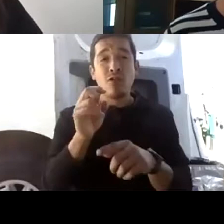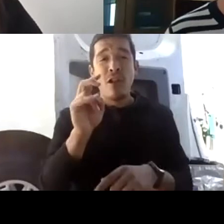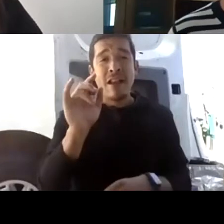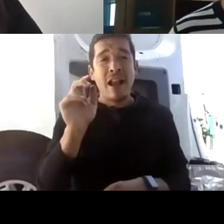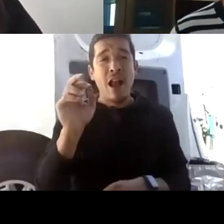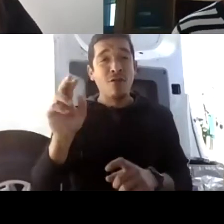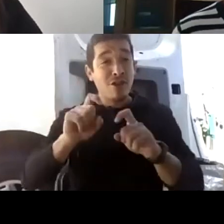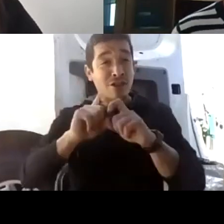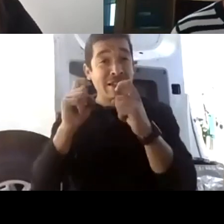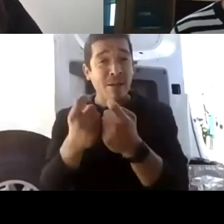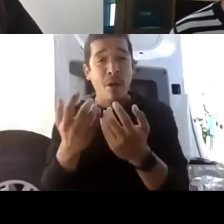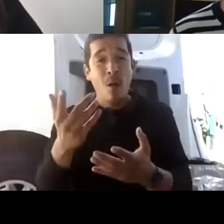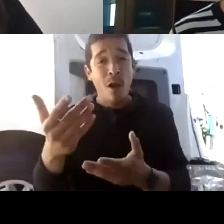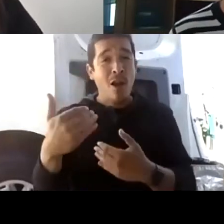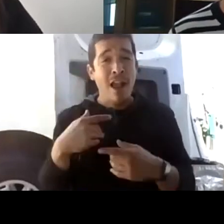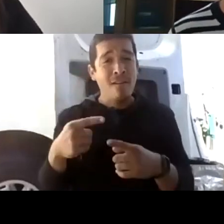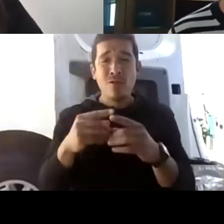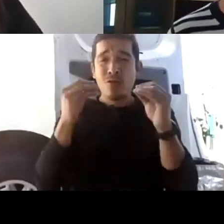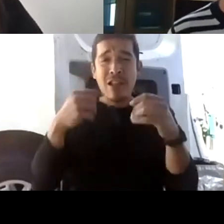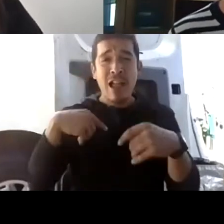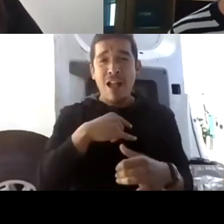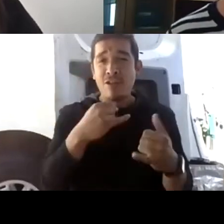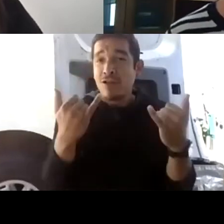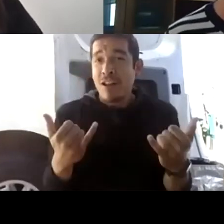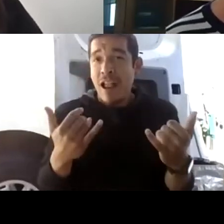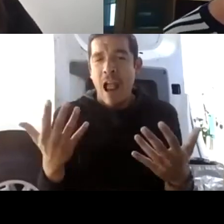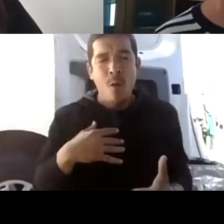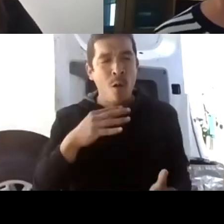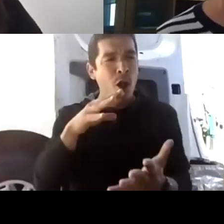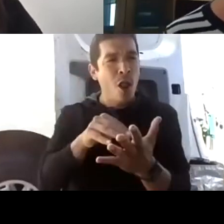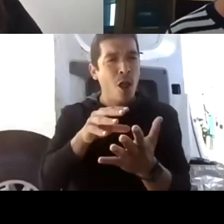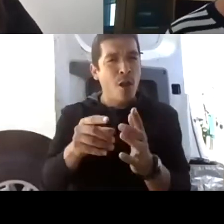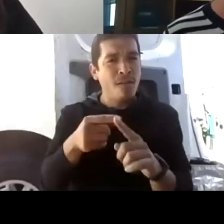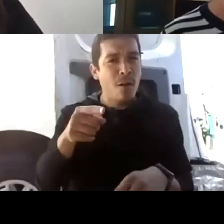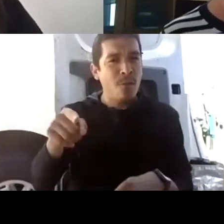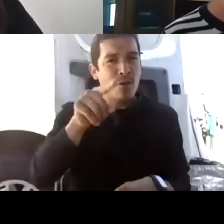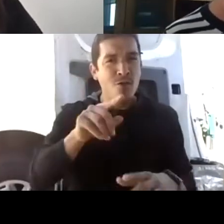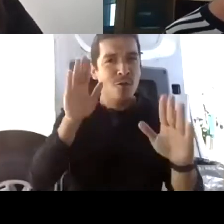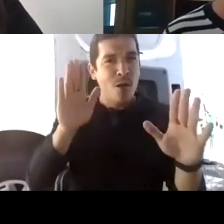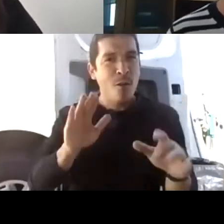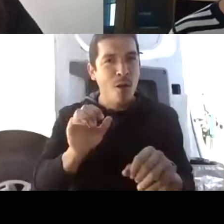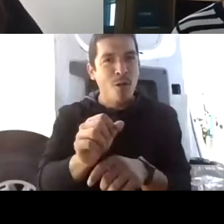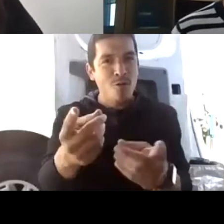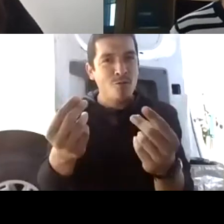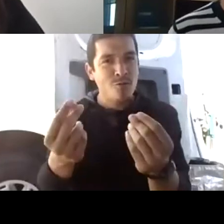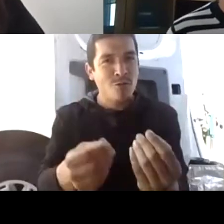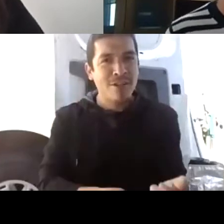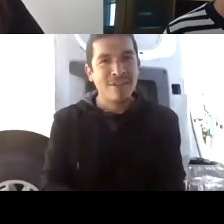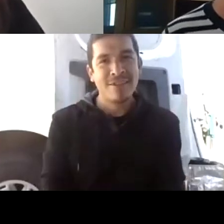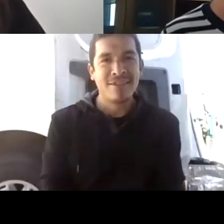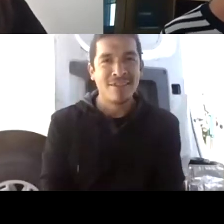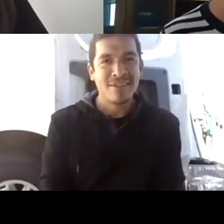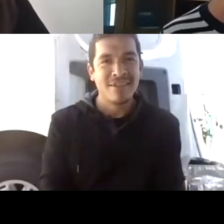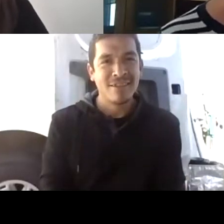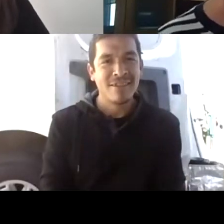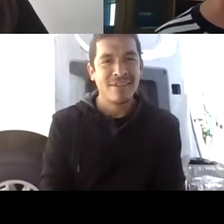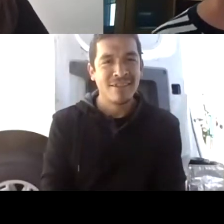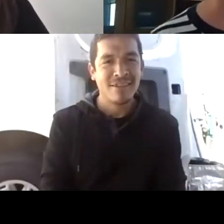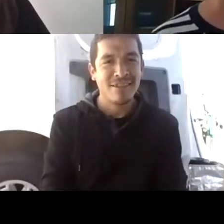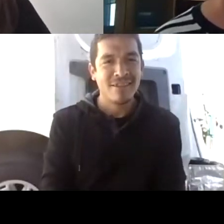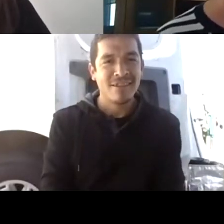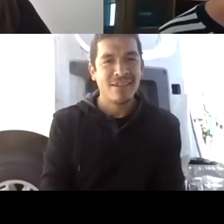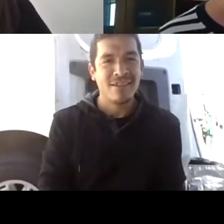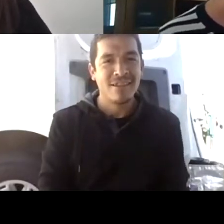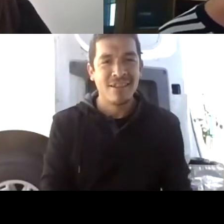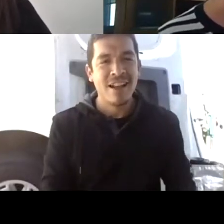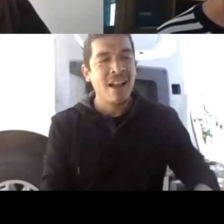team. What do you have to teach us today, and what can we learn from you and the incredible work that you're doing? Thank you, Philip. Well, we are